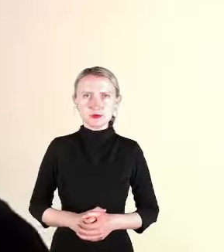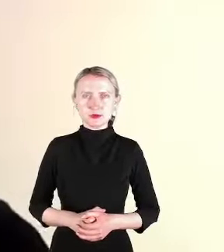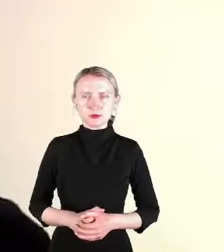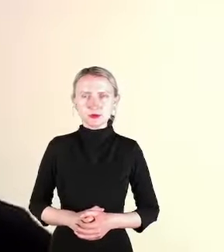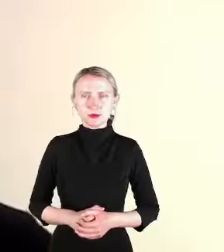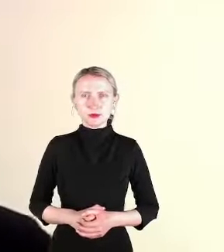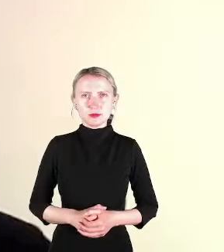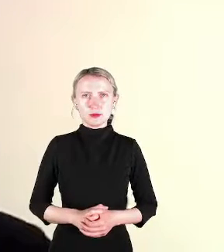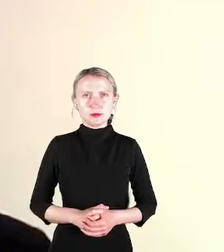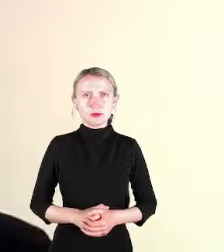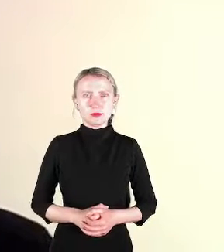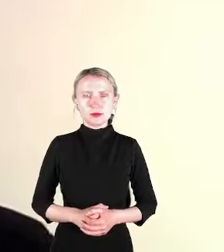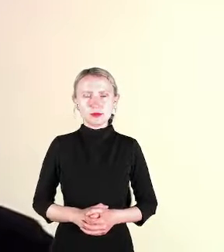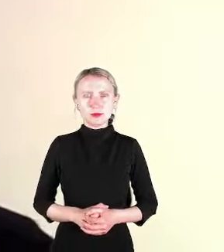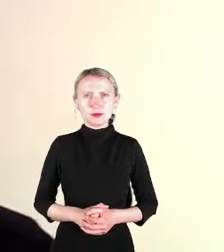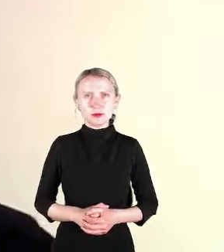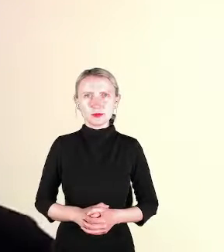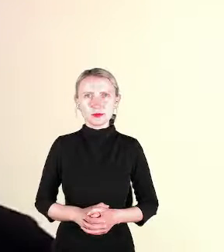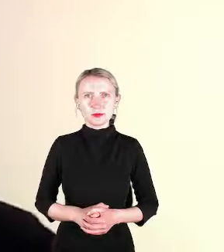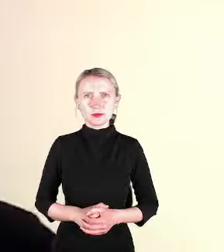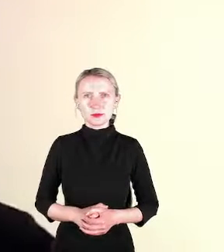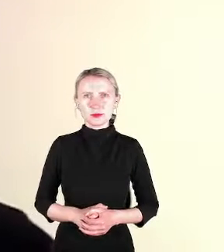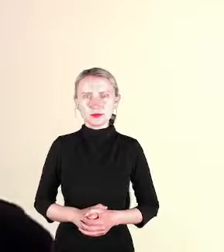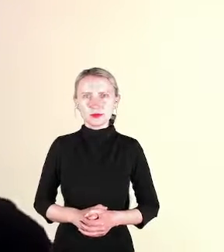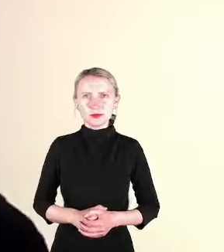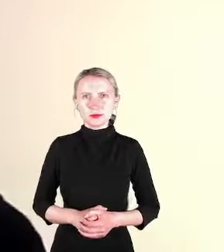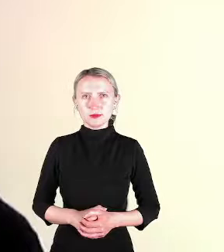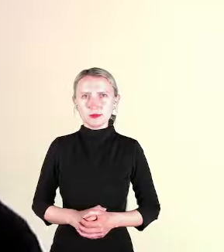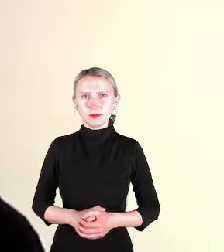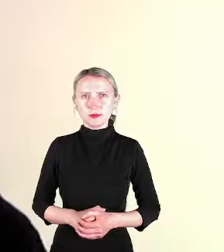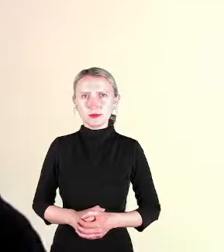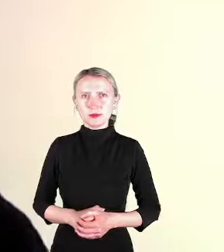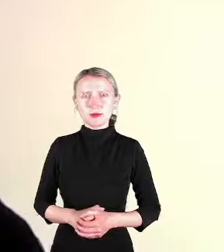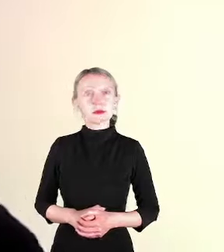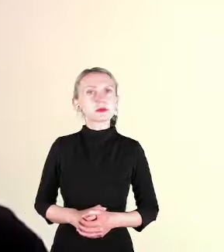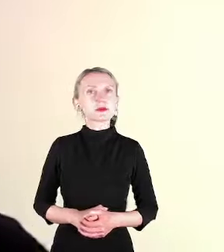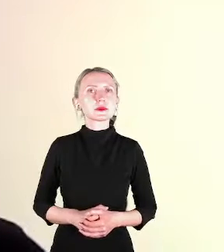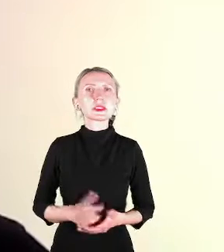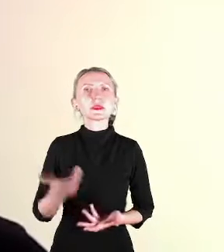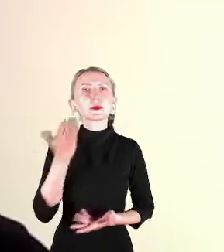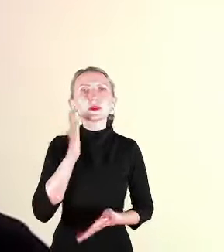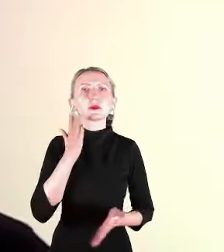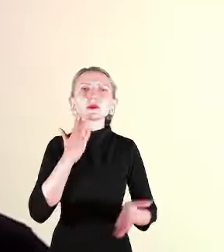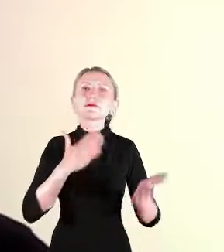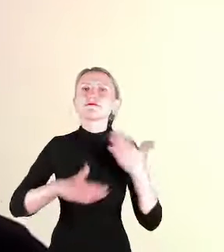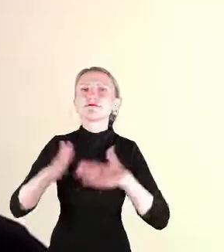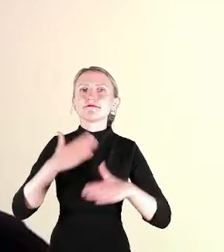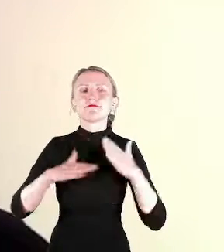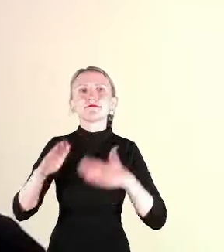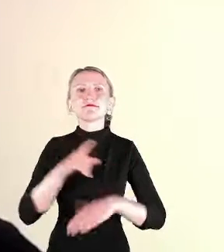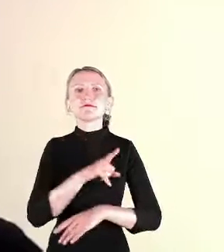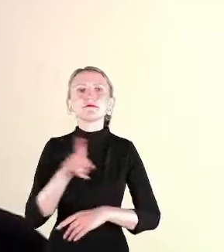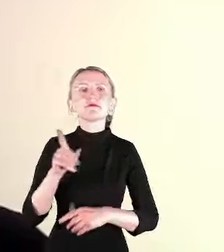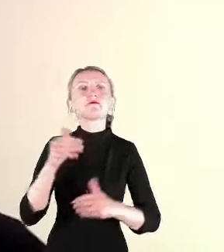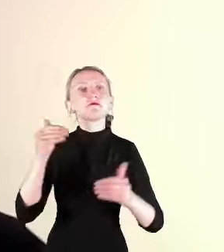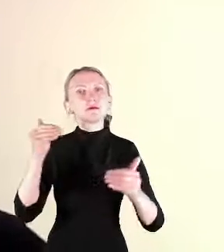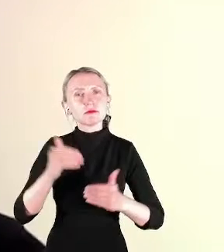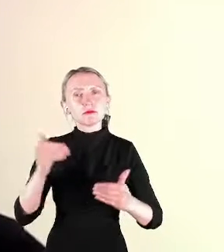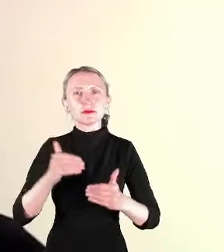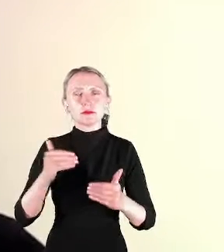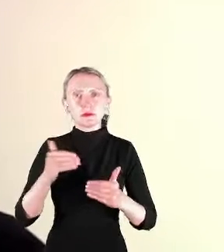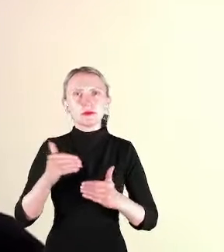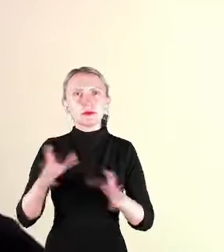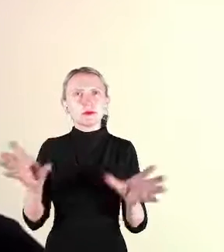Yes. Okay. So I just wanted to say that I'm very happy to talk to you, because myself, I was